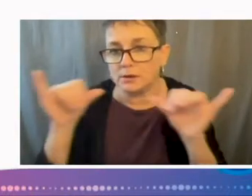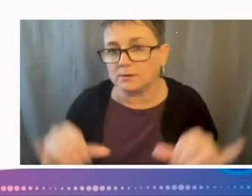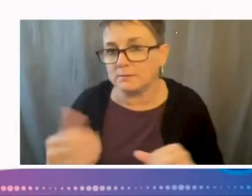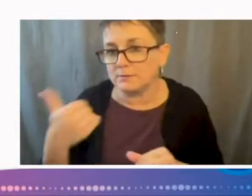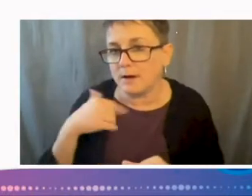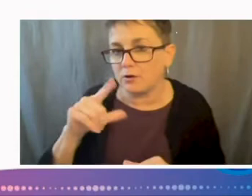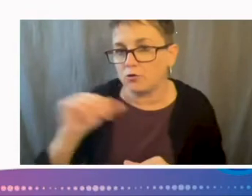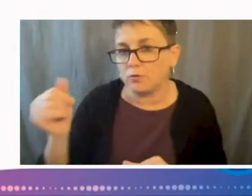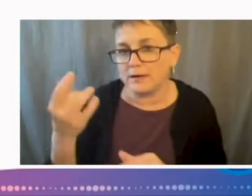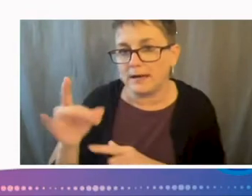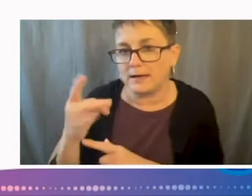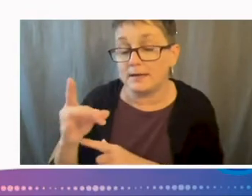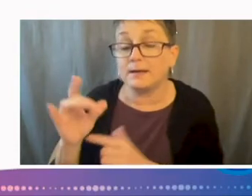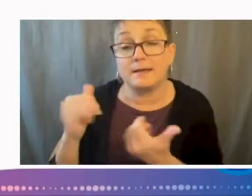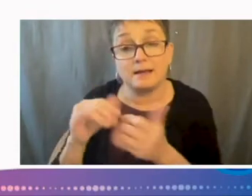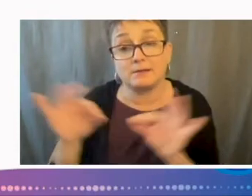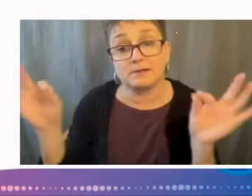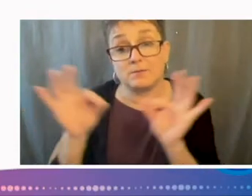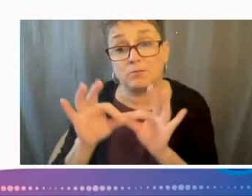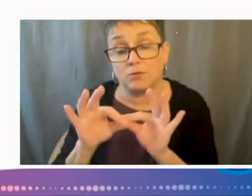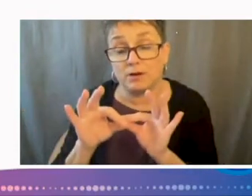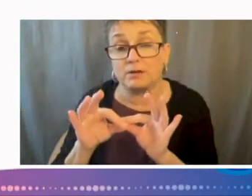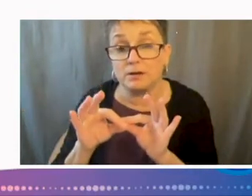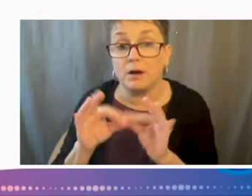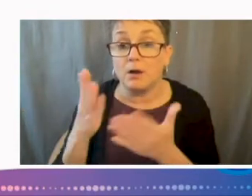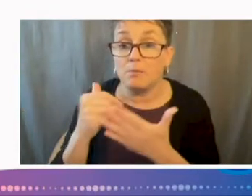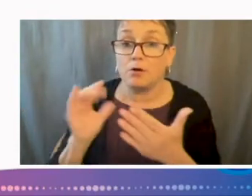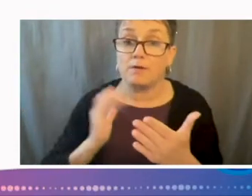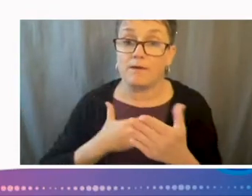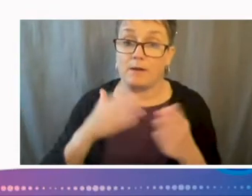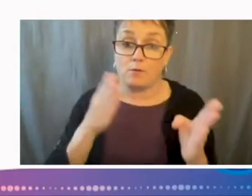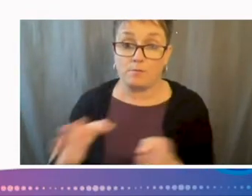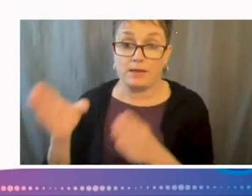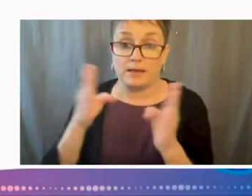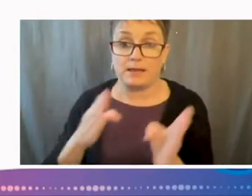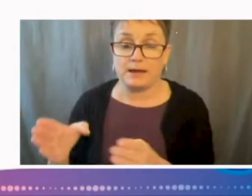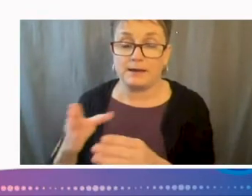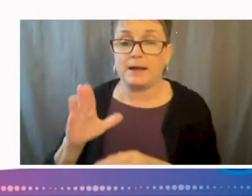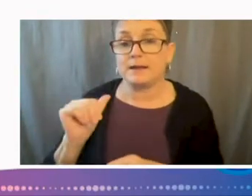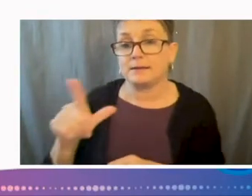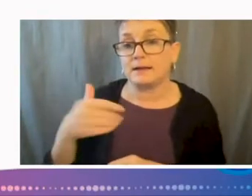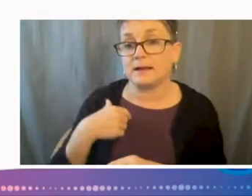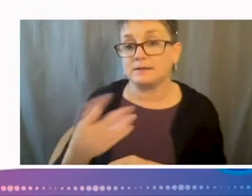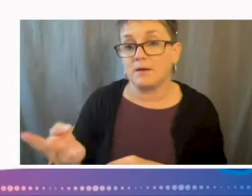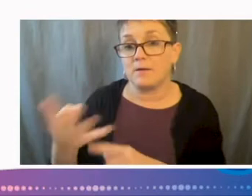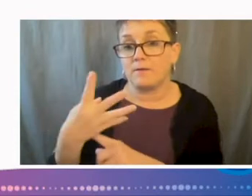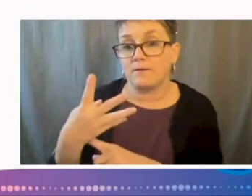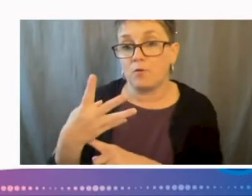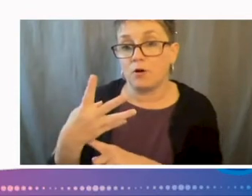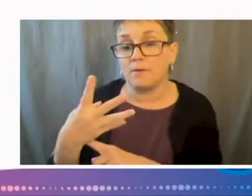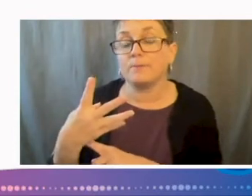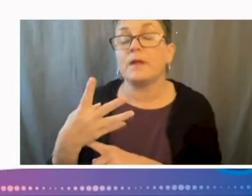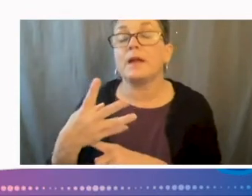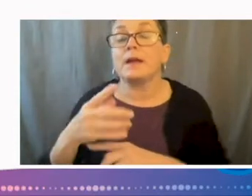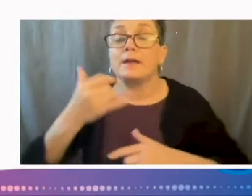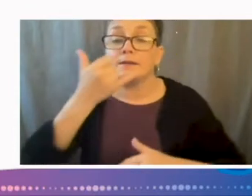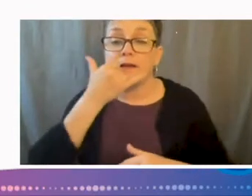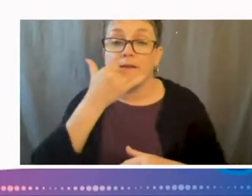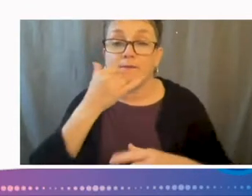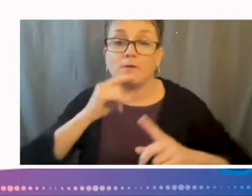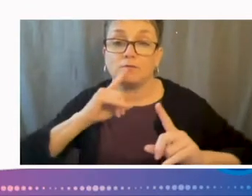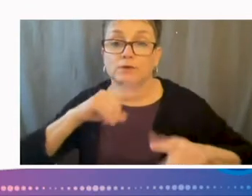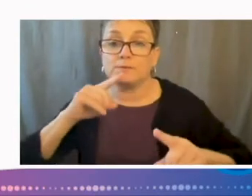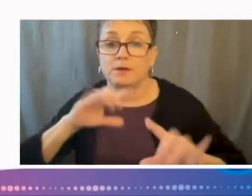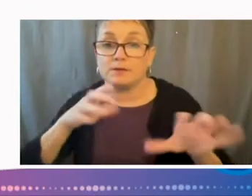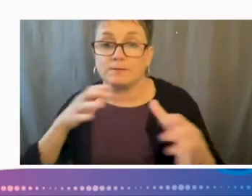was a major component of our contingency planning. Access Link has 4 telephone responsive groups that handle a total of